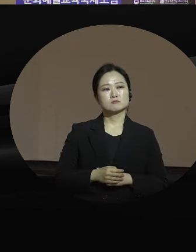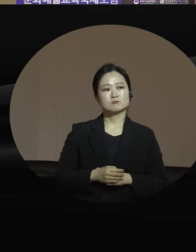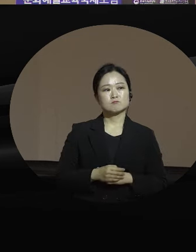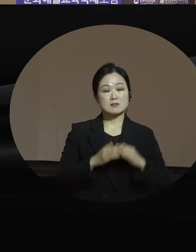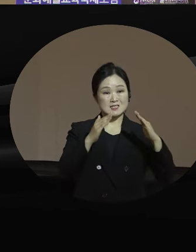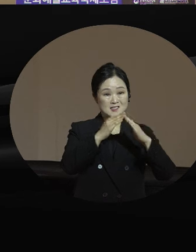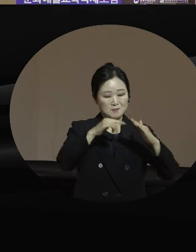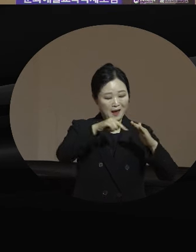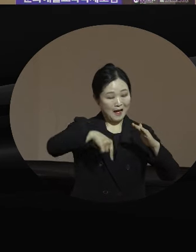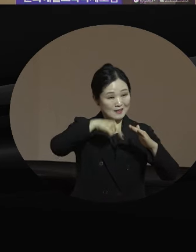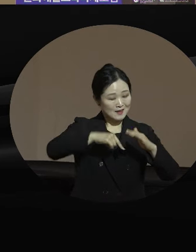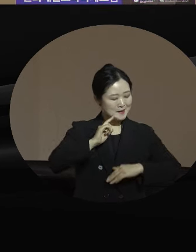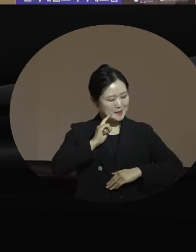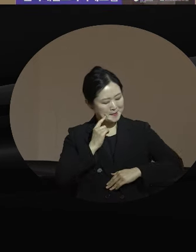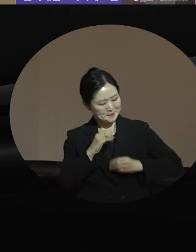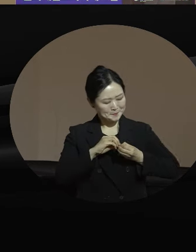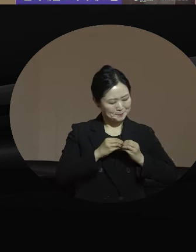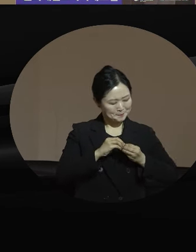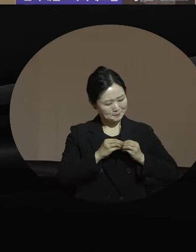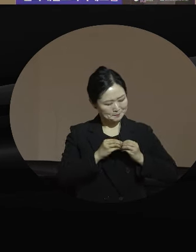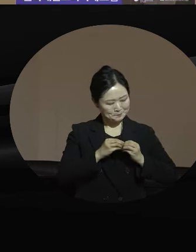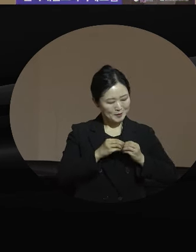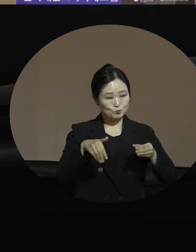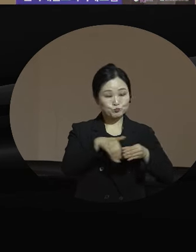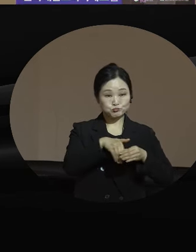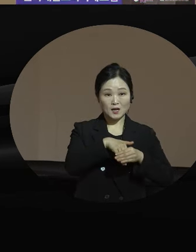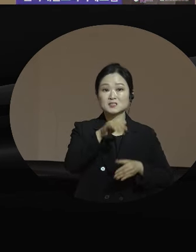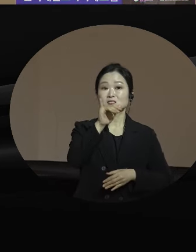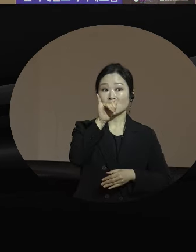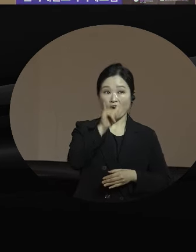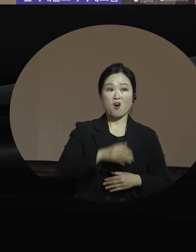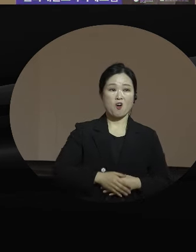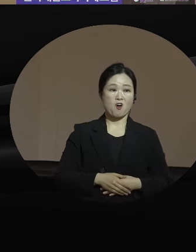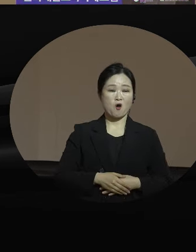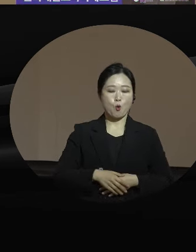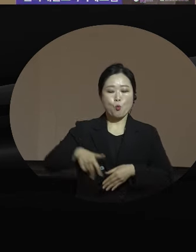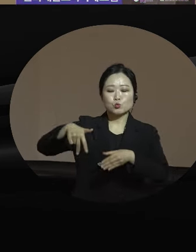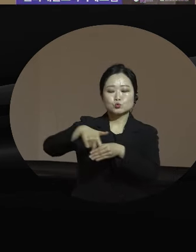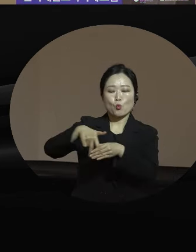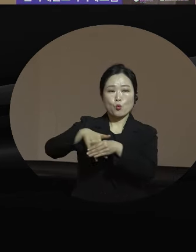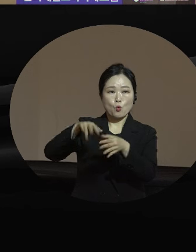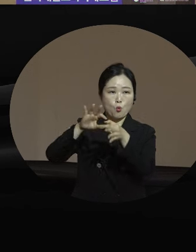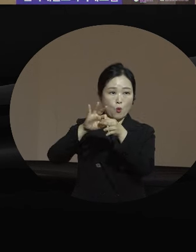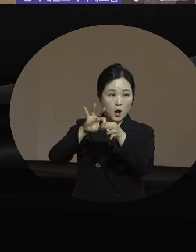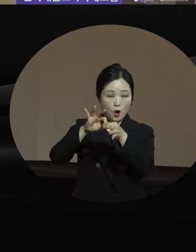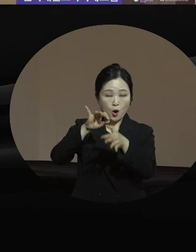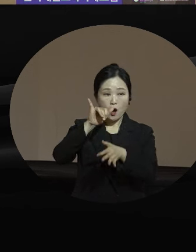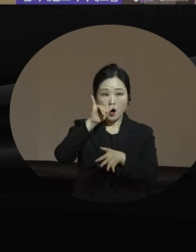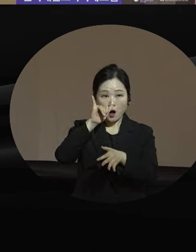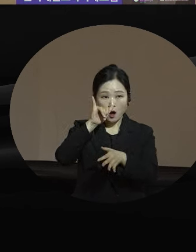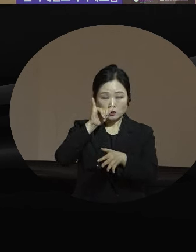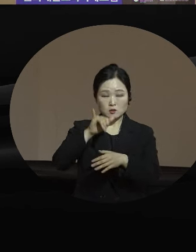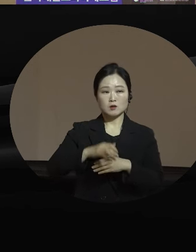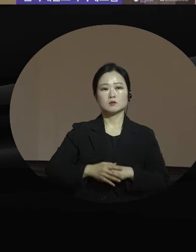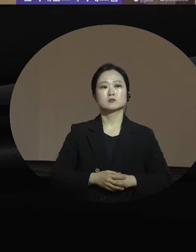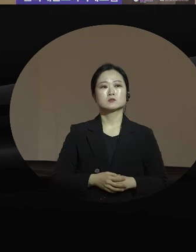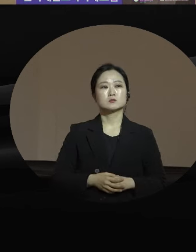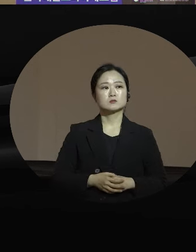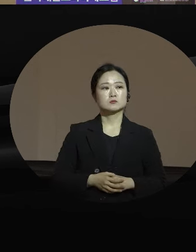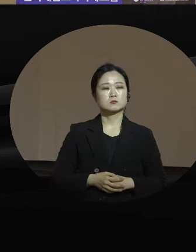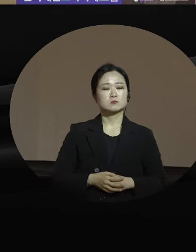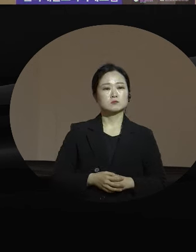is worship or respect is rolled out, then that the item is put in the holy place of the home